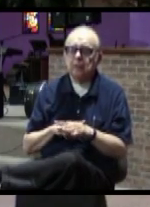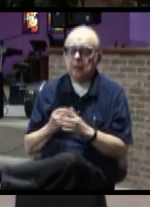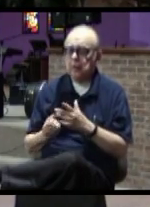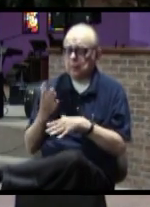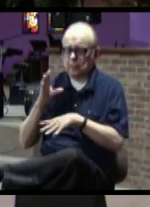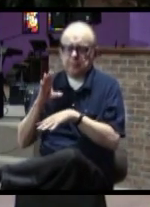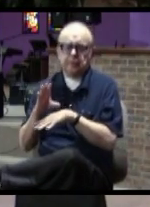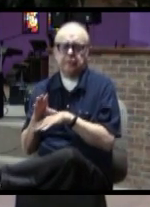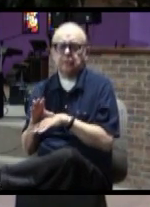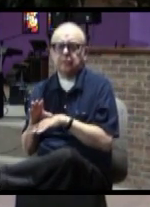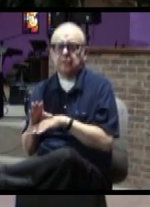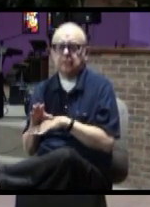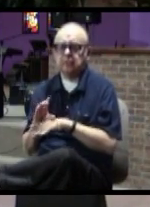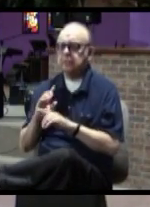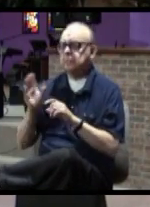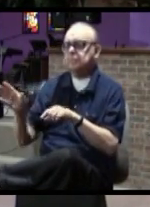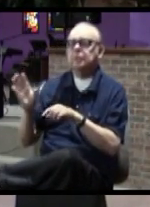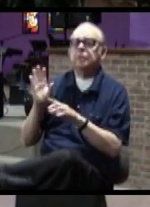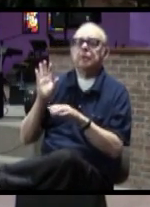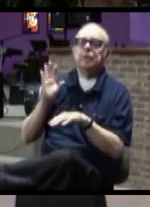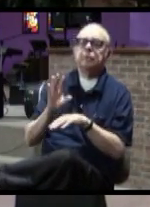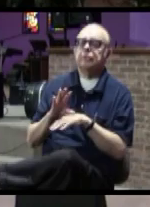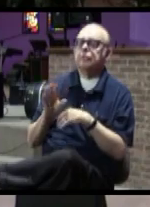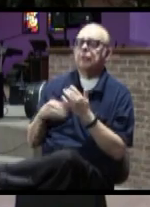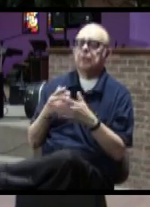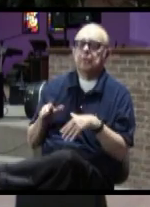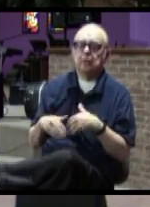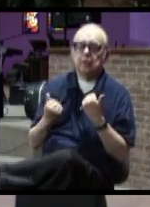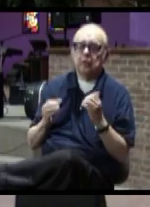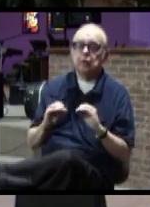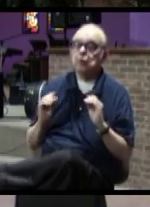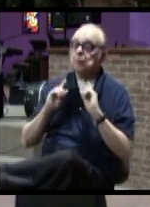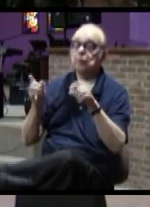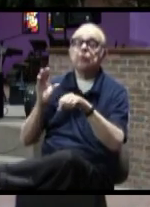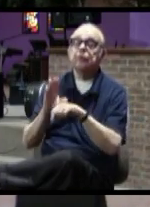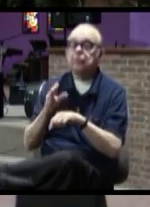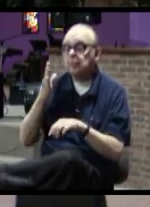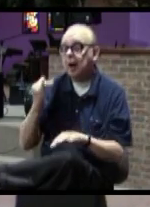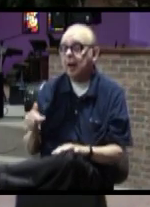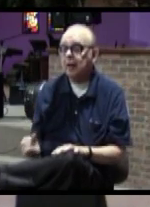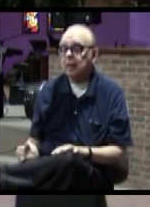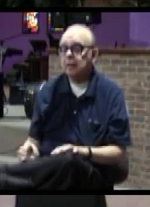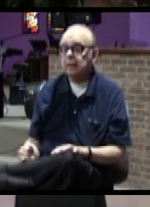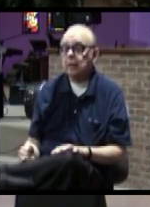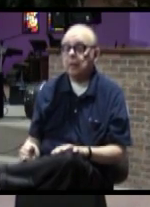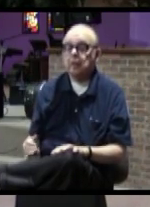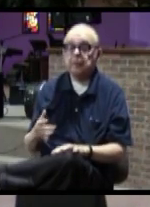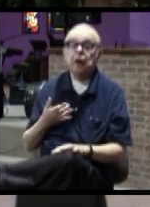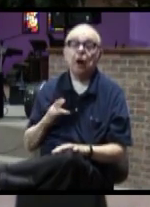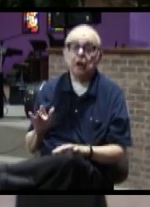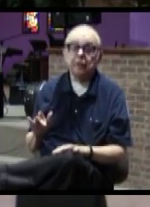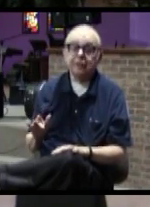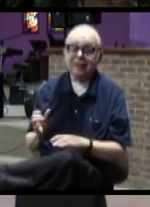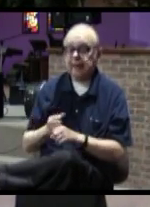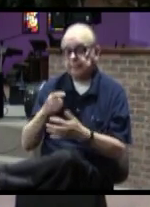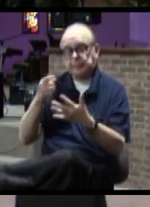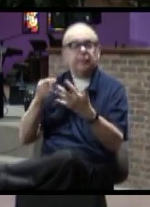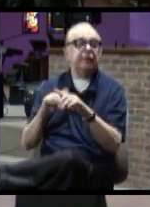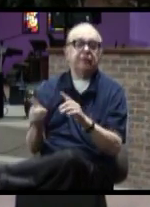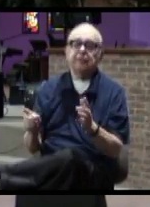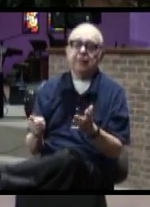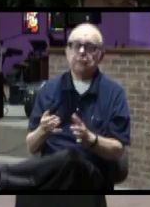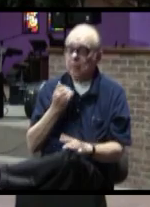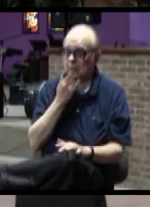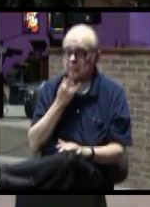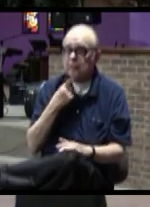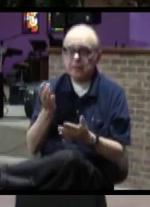right who have grew up in church, went to church all their life, and are no longer going to churches because they've been hurt, because